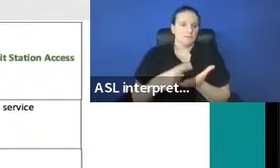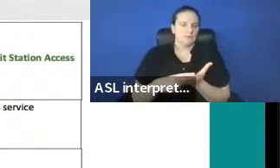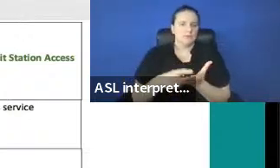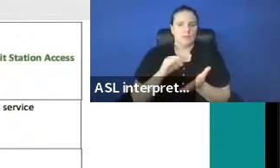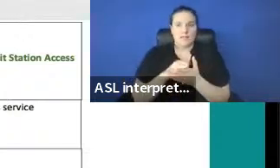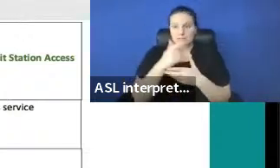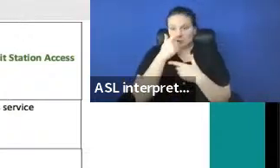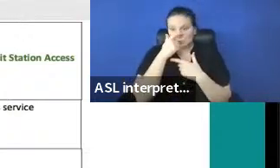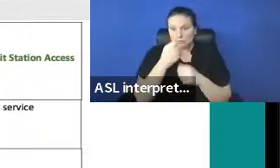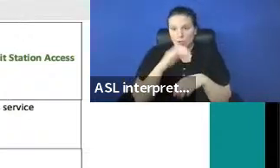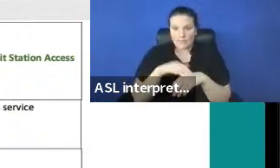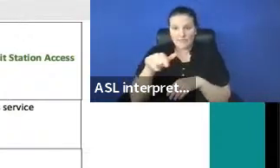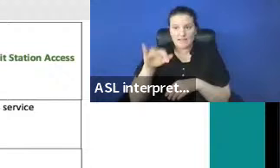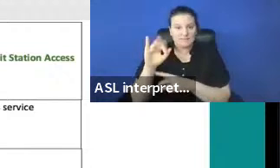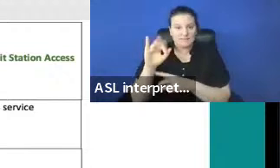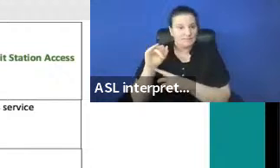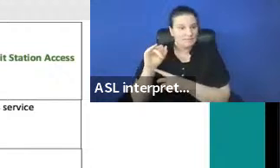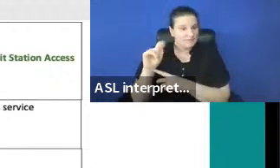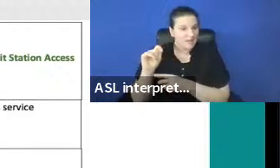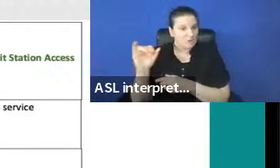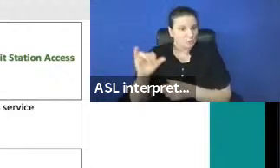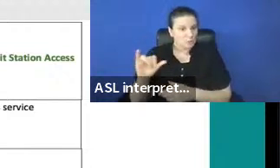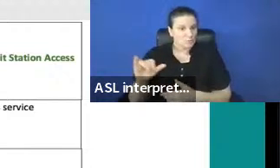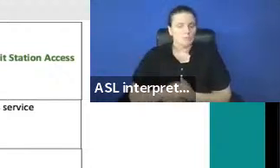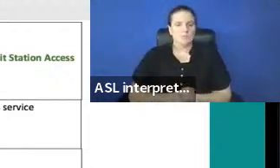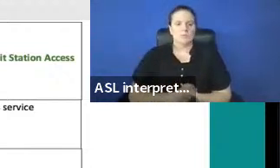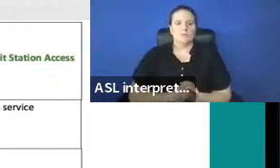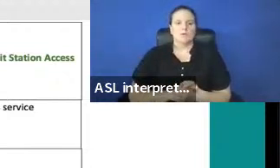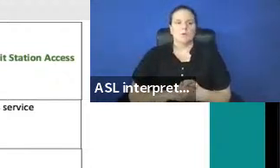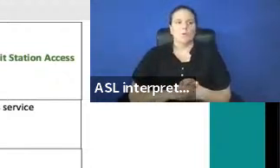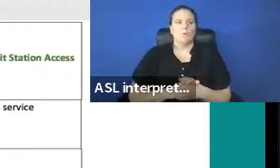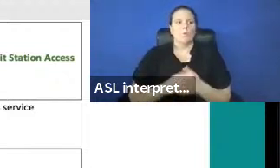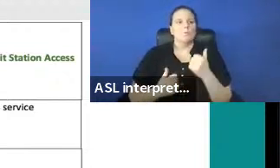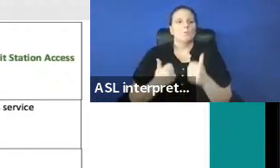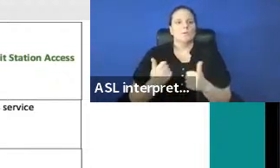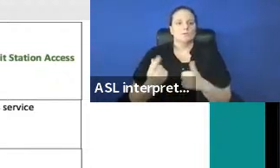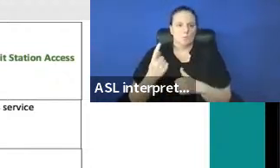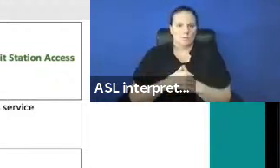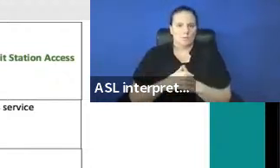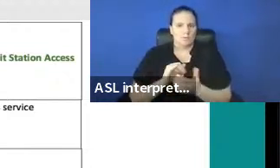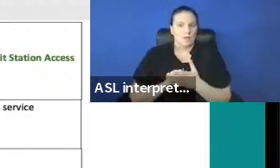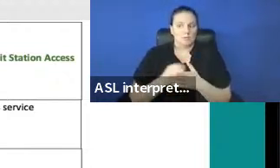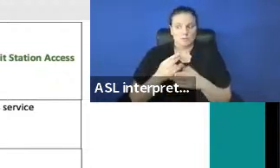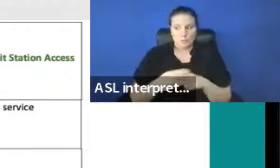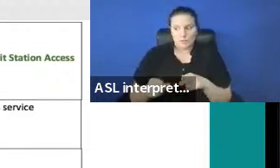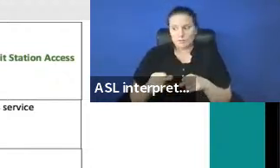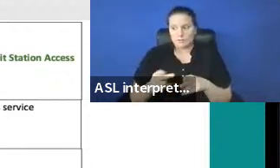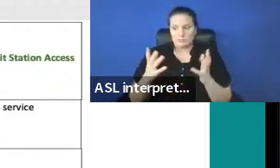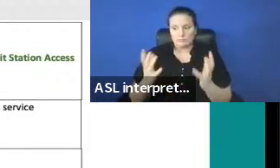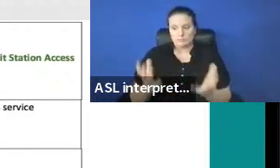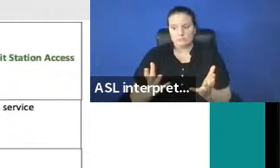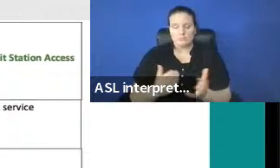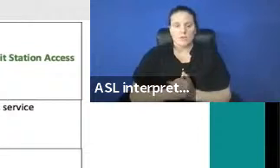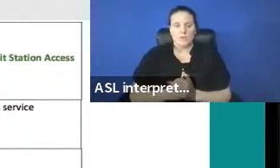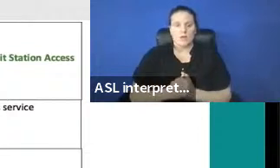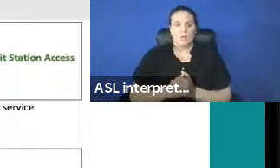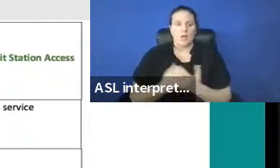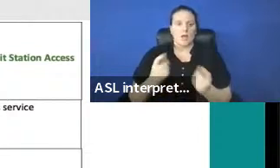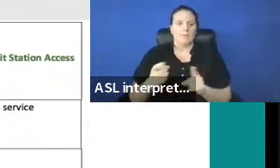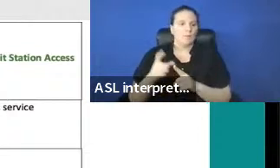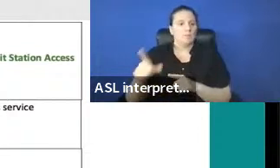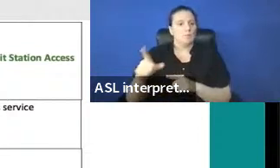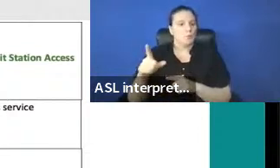as well. Which one of these, if it would just be a quick, off the cuff from your